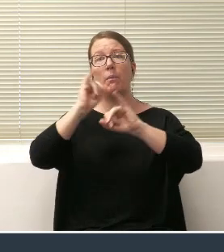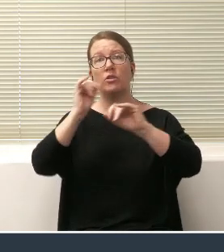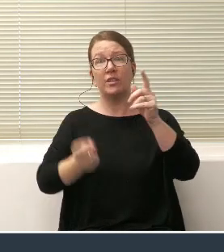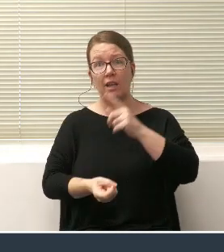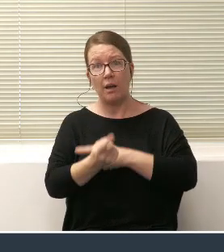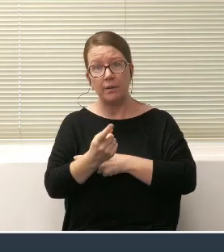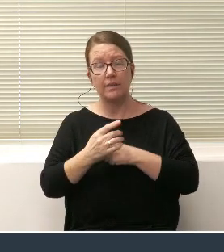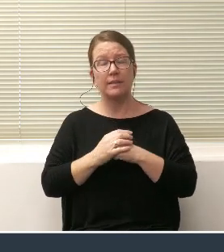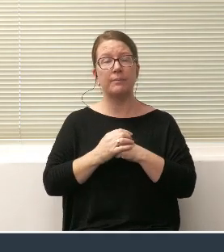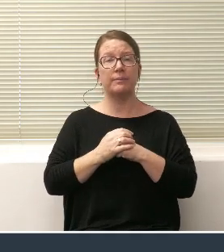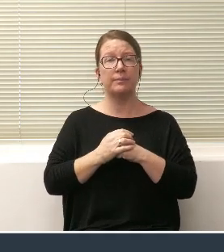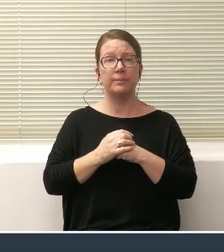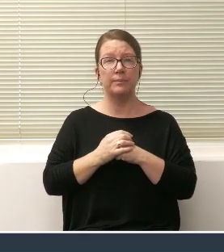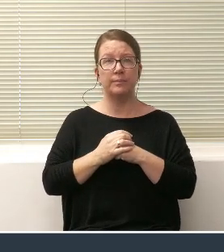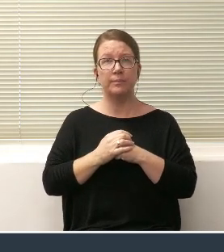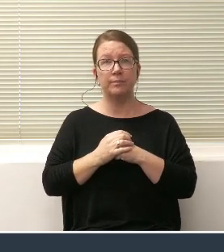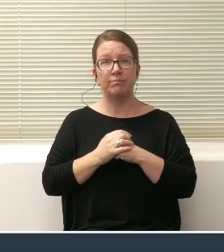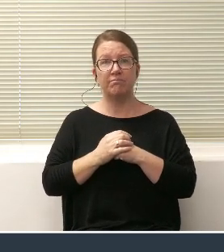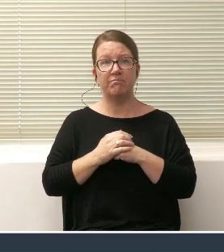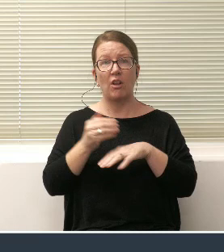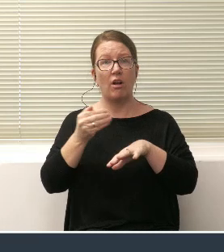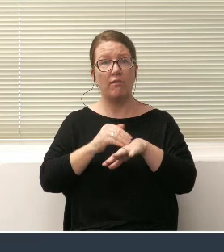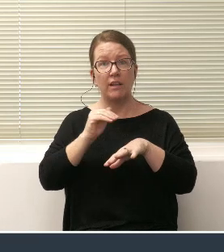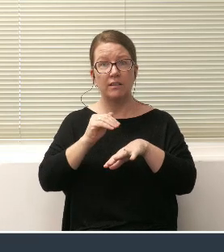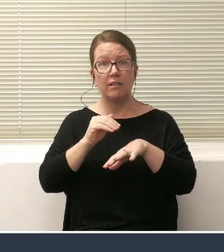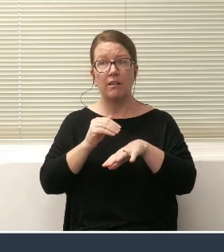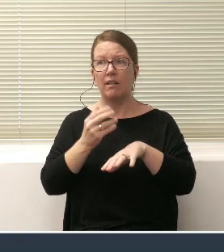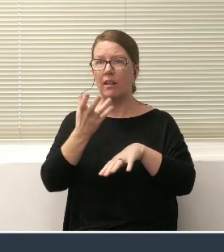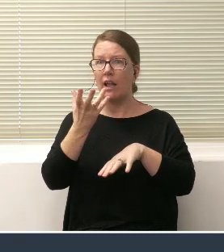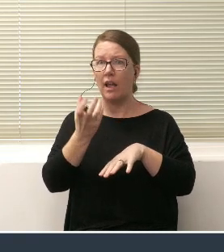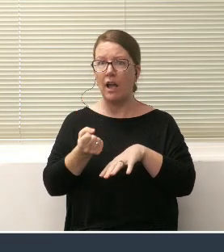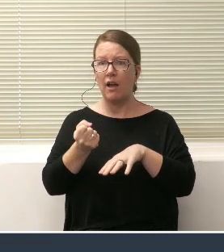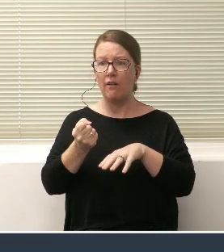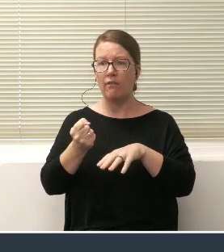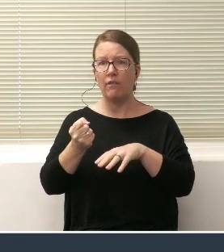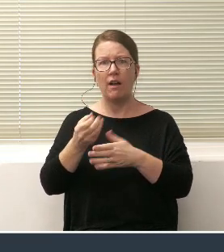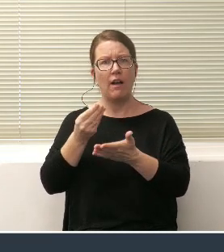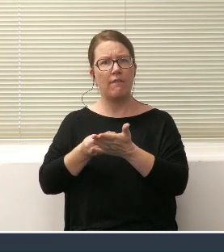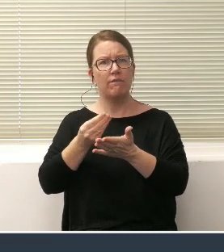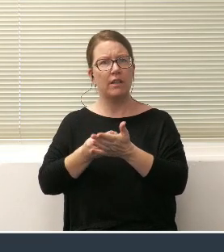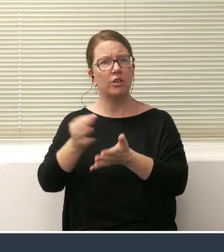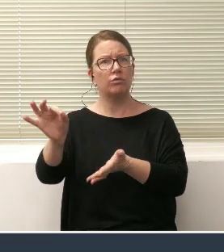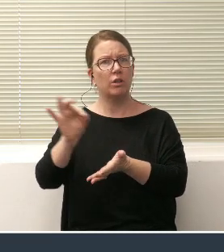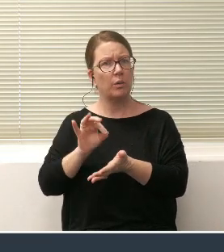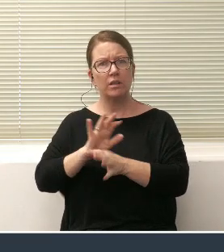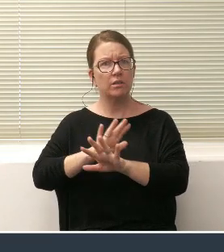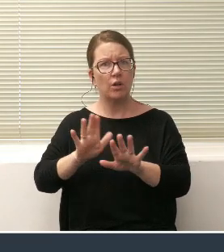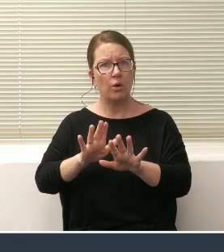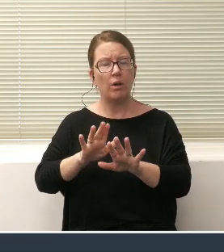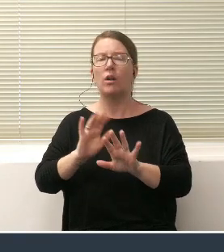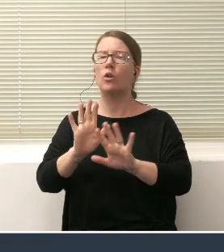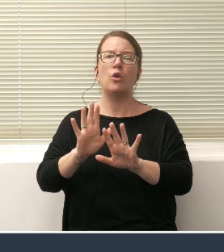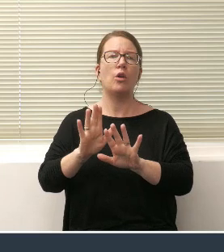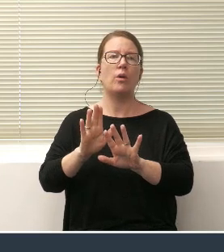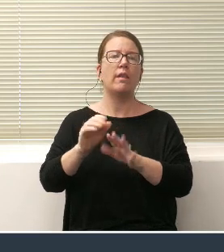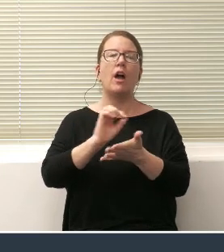preparedness. Okay. So if that doesn't affect So things have too they much. made a funding, they didn't make a funding request as such though, did they? They've just highlighted? No,